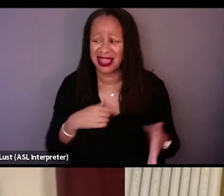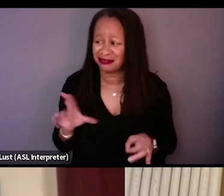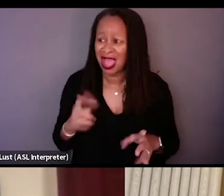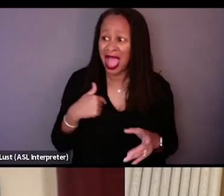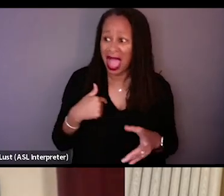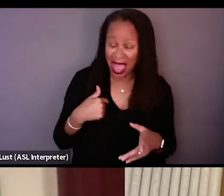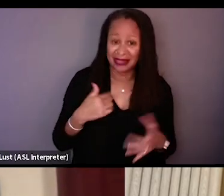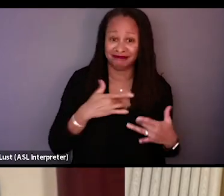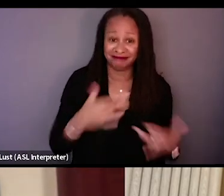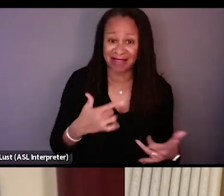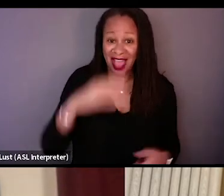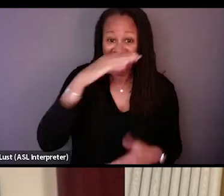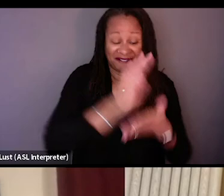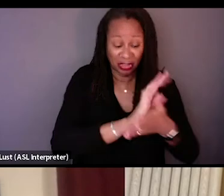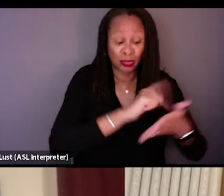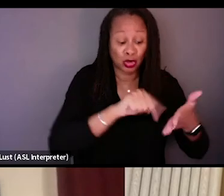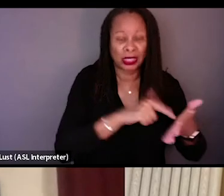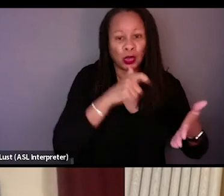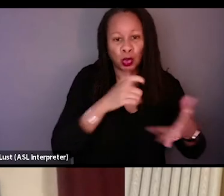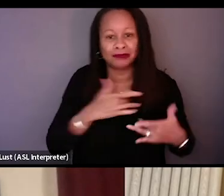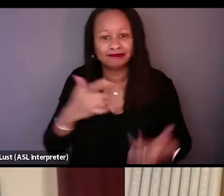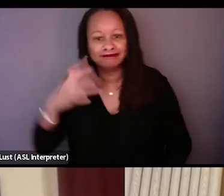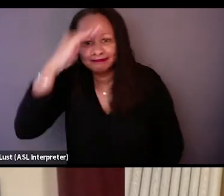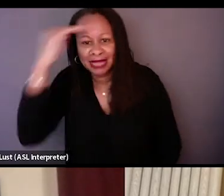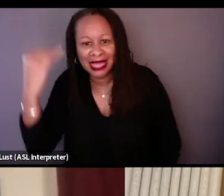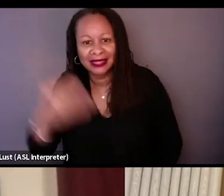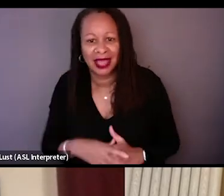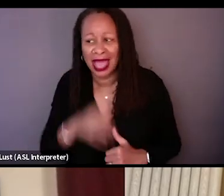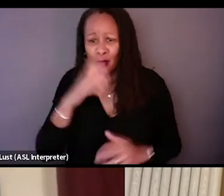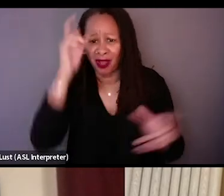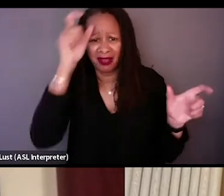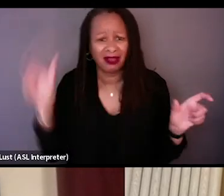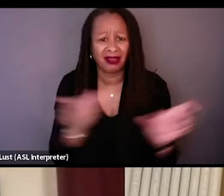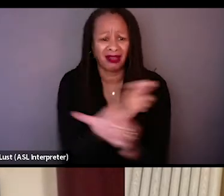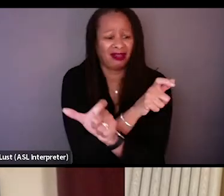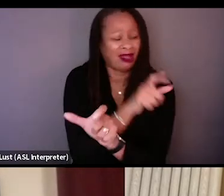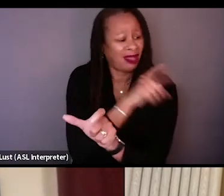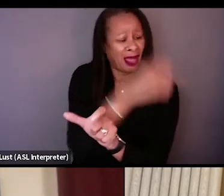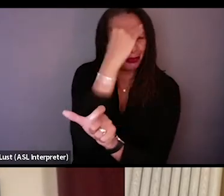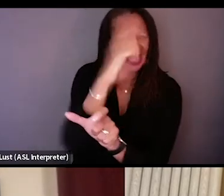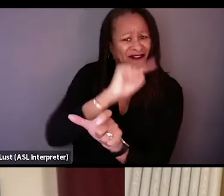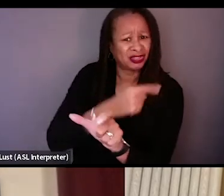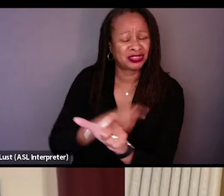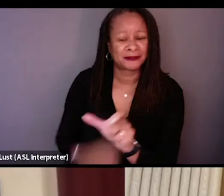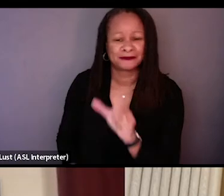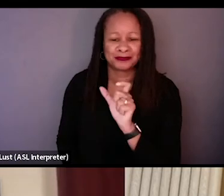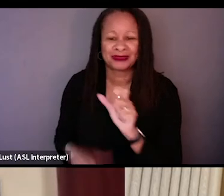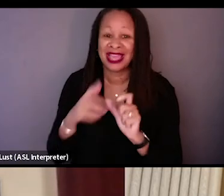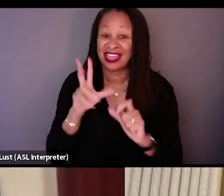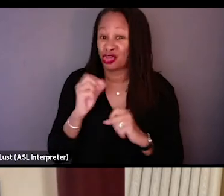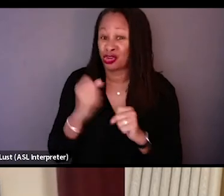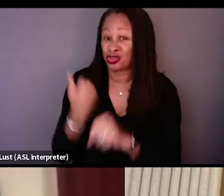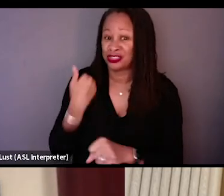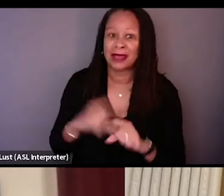a film critic who was Black. And I didn't want anybody calling me a Black film critic 35 years ago. Now I'm like